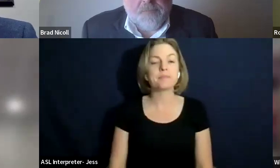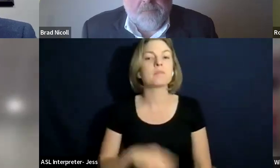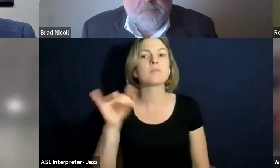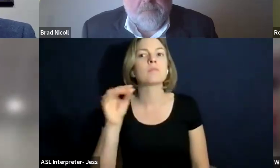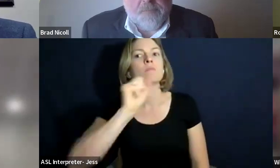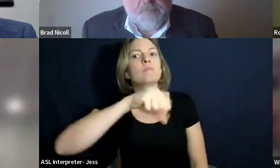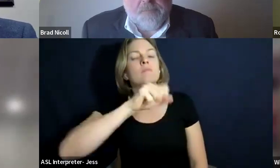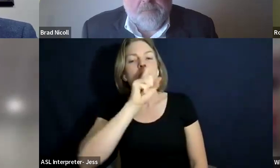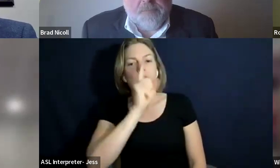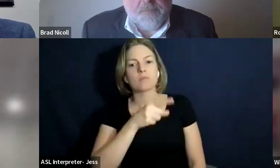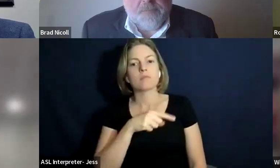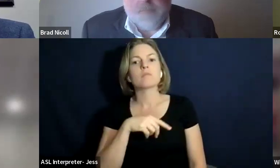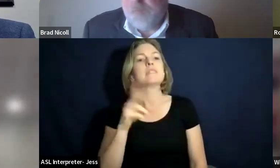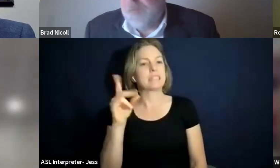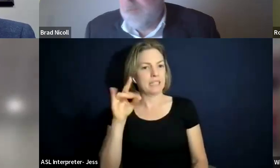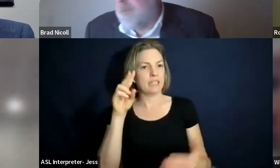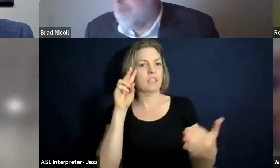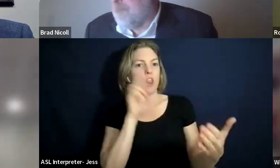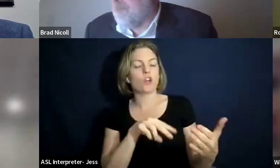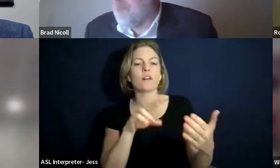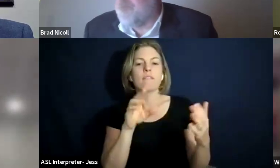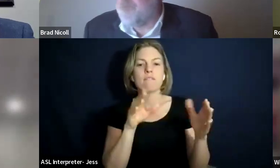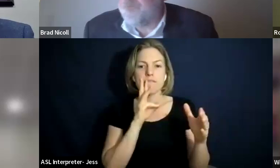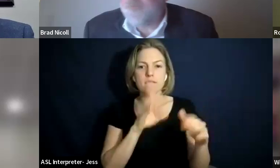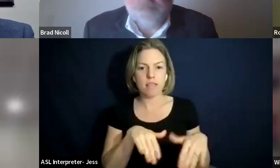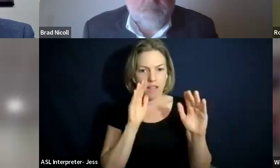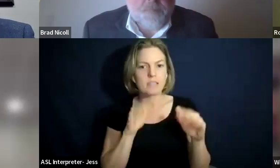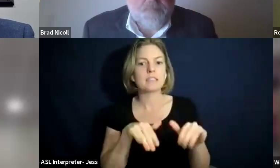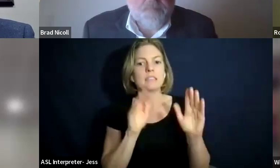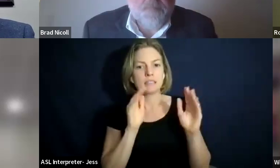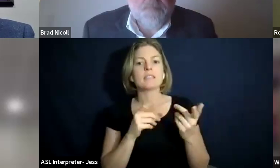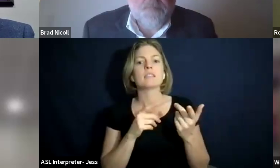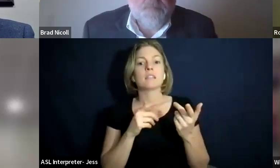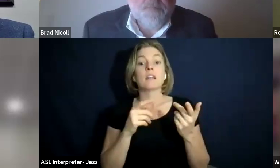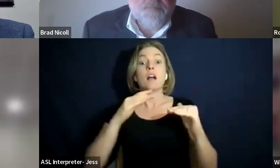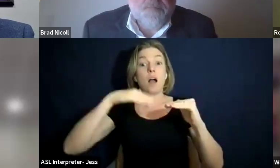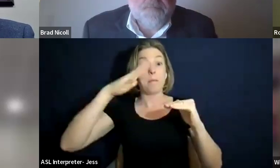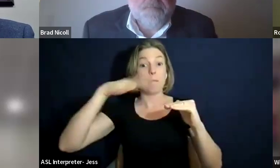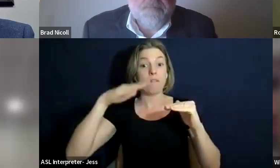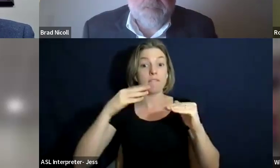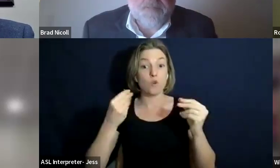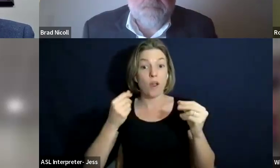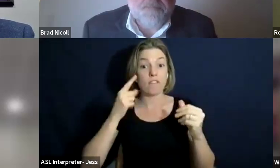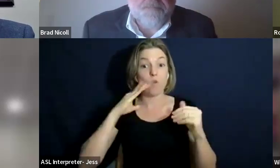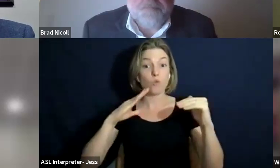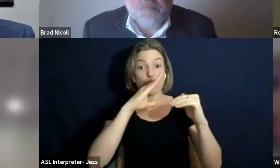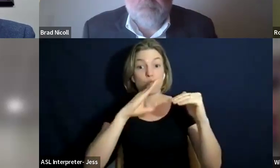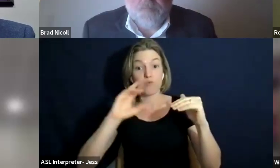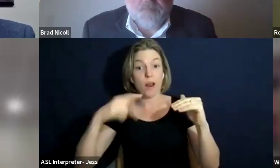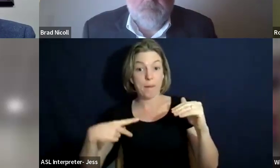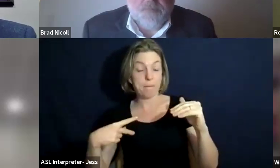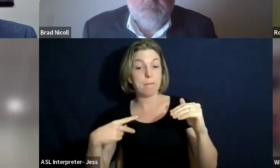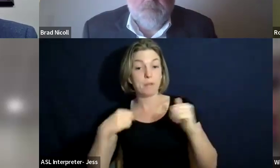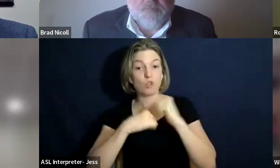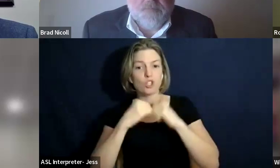Yeah, sure. So, yeah, we did look at the flooding. What we have above ground for the ramp structure is